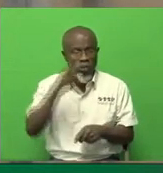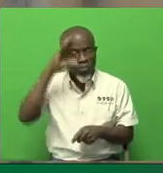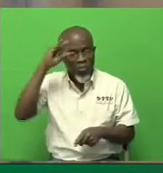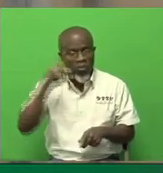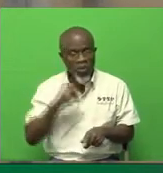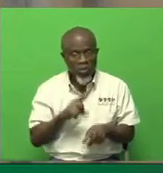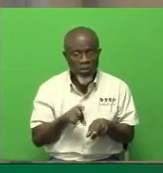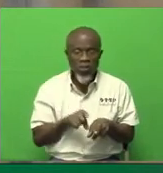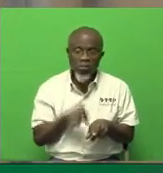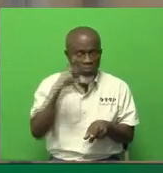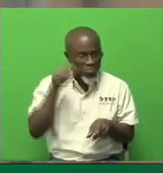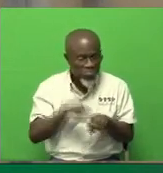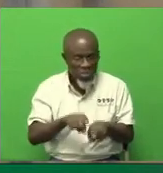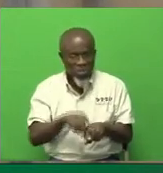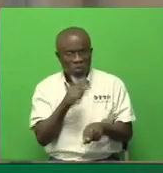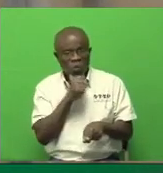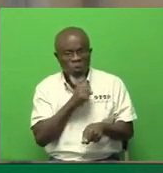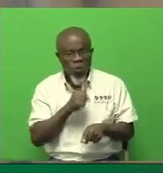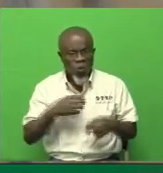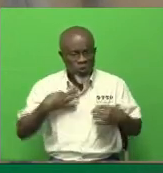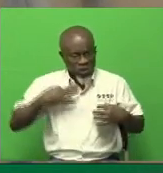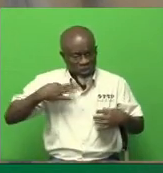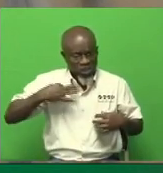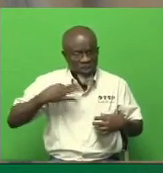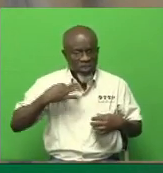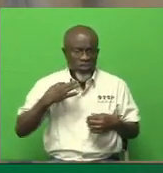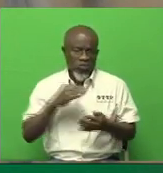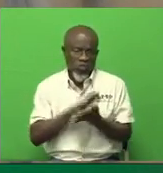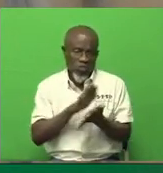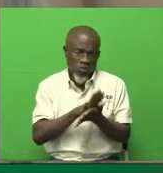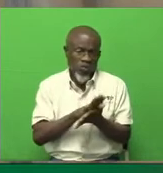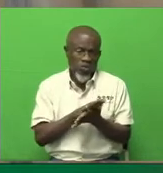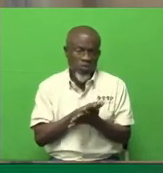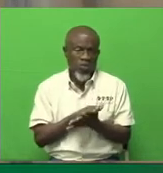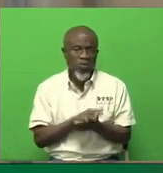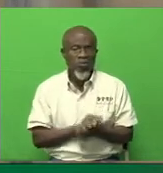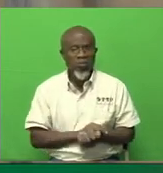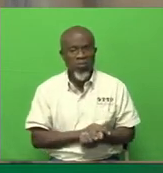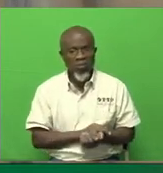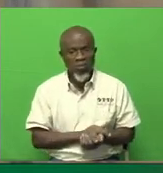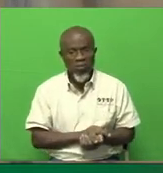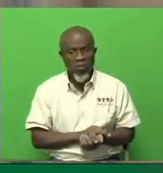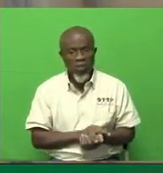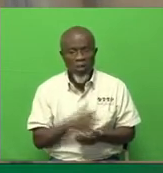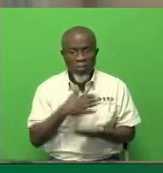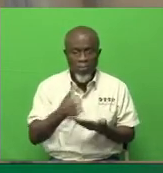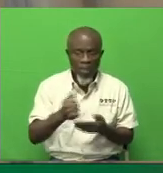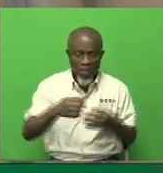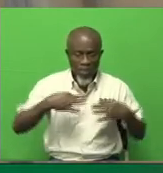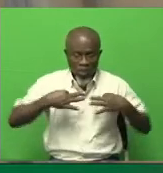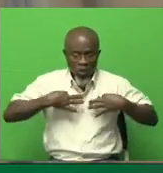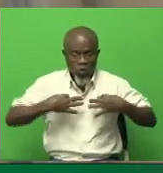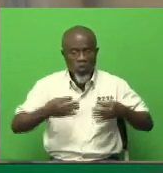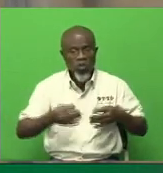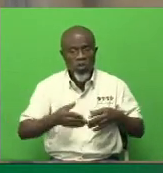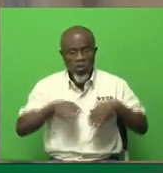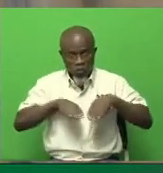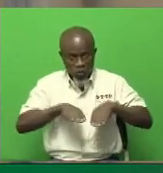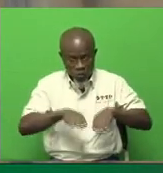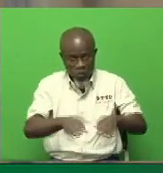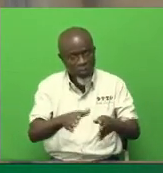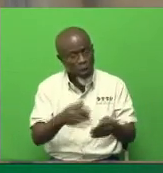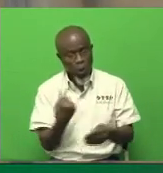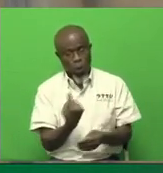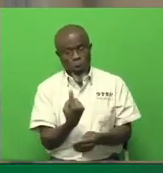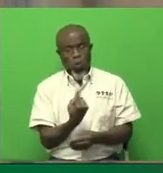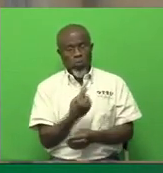textbooks to buy clothes and be crazy right where KFC is now there was a clothes store buying clothes there to sew my own clothes and